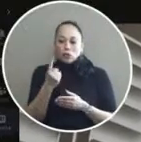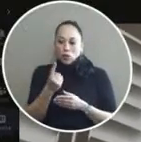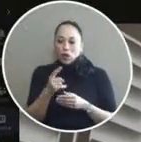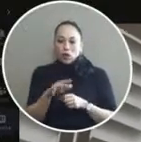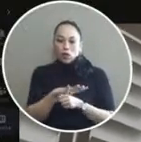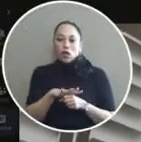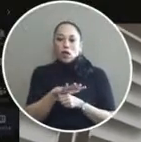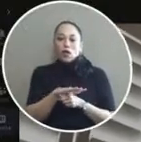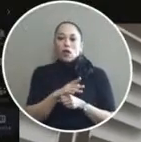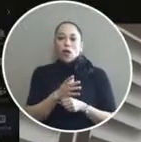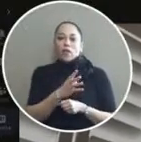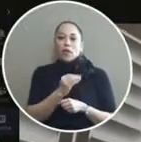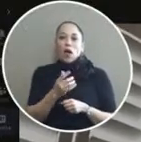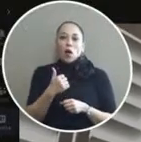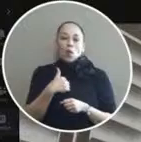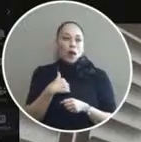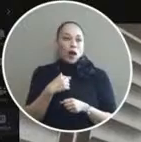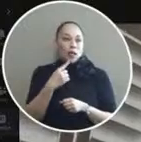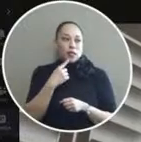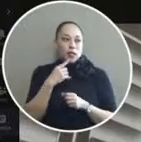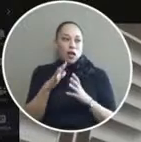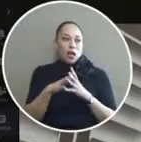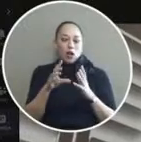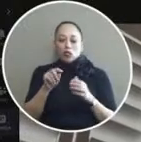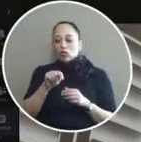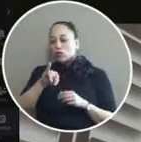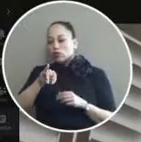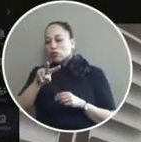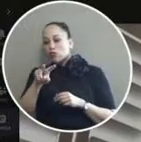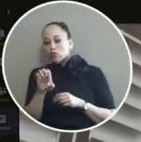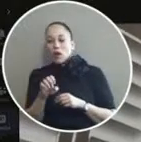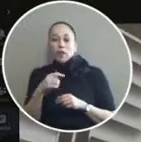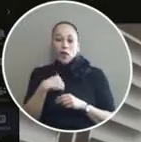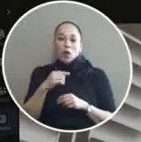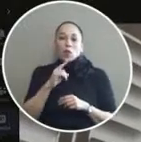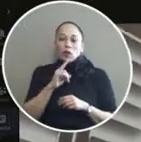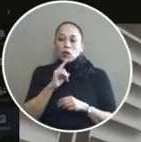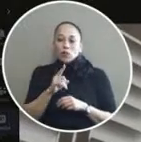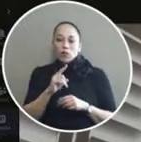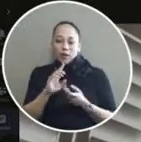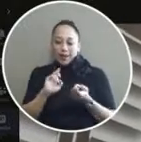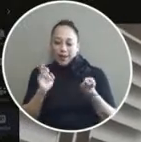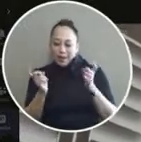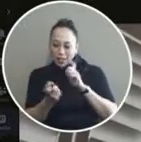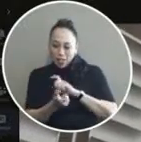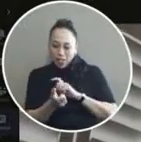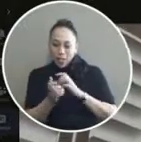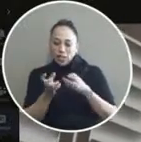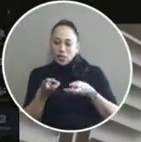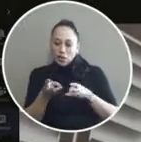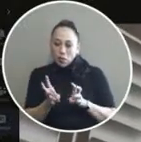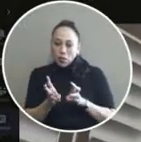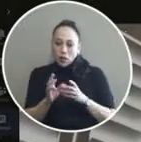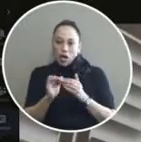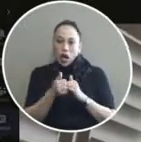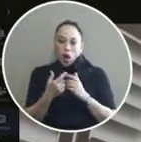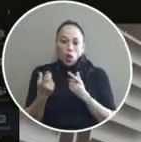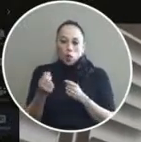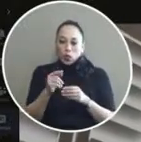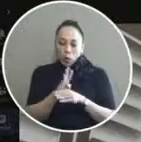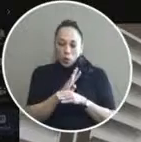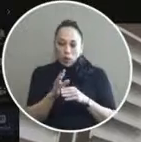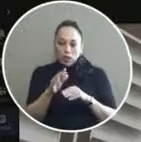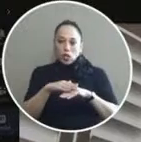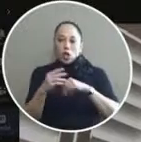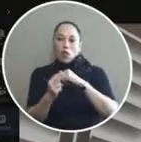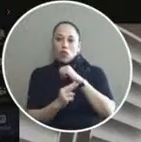areas that we made tremendous strides in, and that we've totally revamped and changed the way we do business at the bridges, and